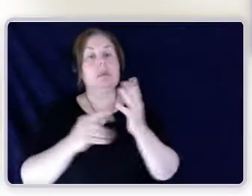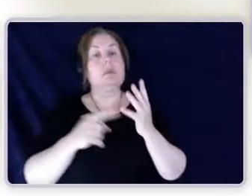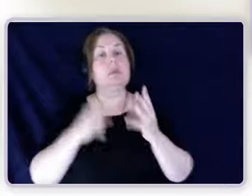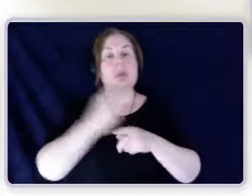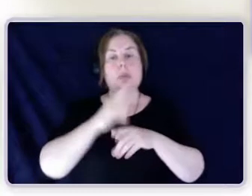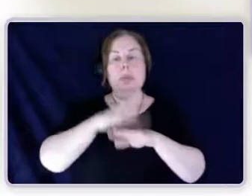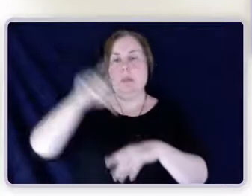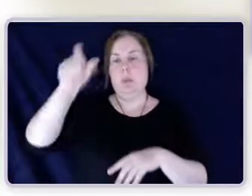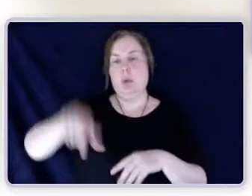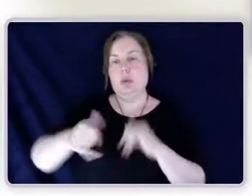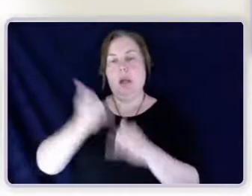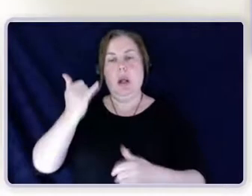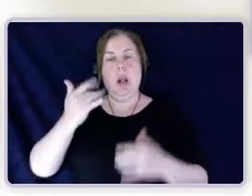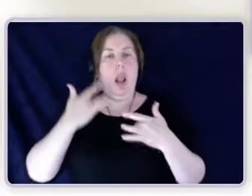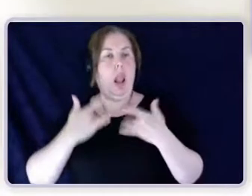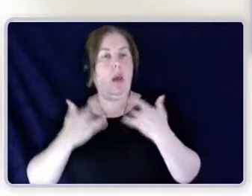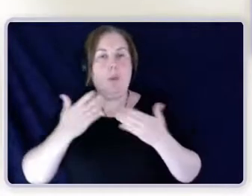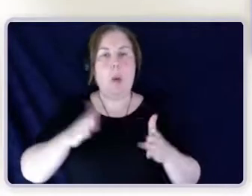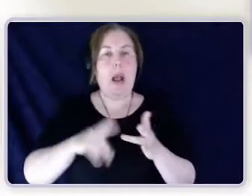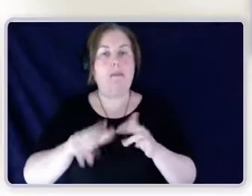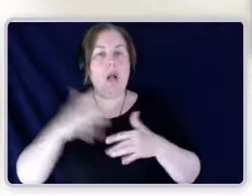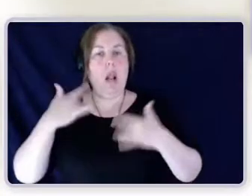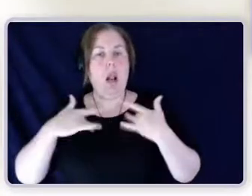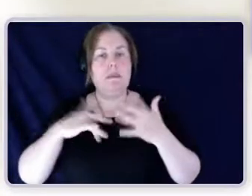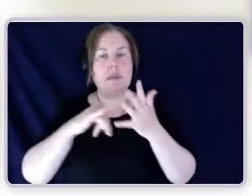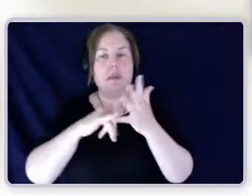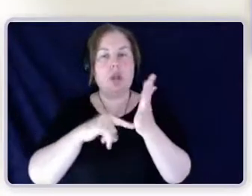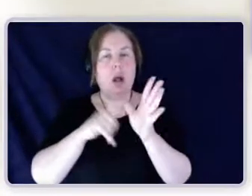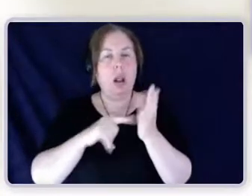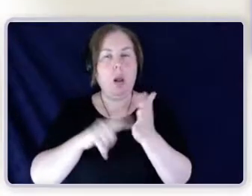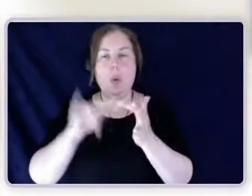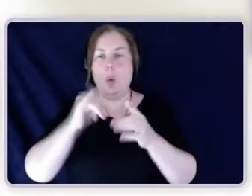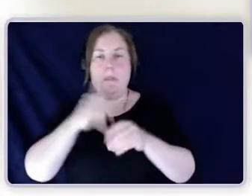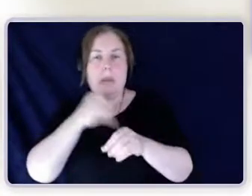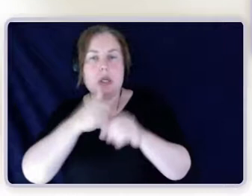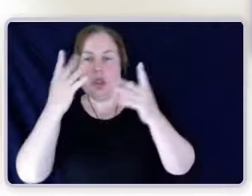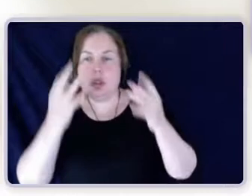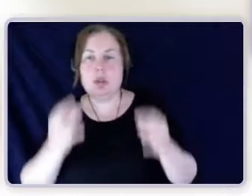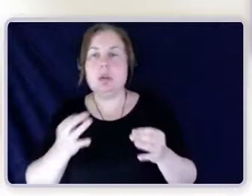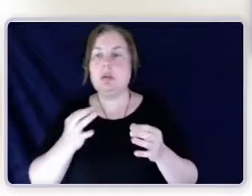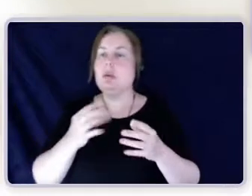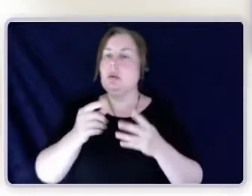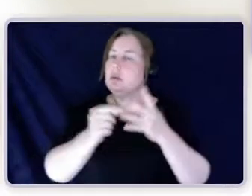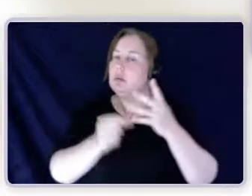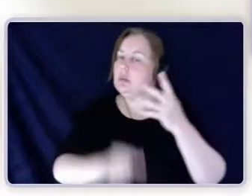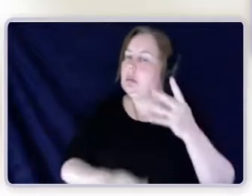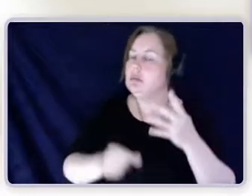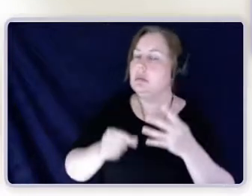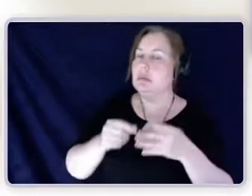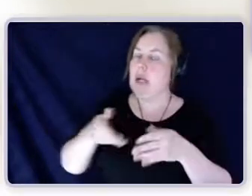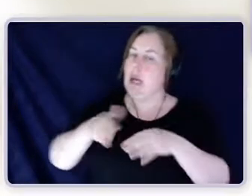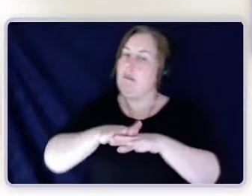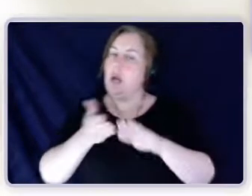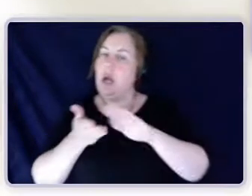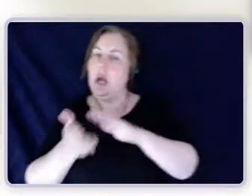decisions, that can also encompass medical treatment that they receive and All of those are defined and covered under the Medical